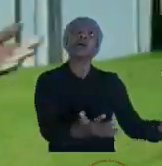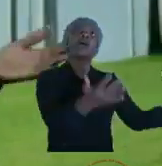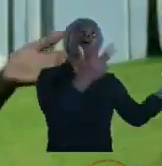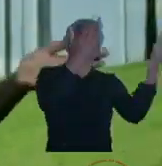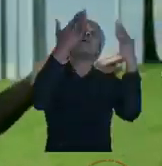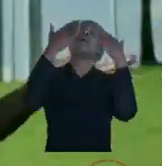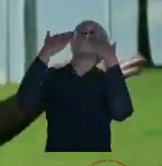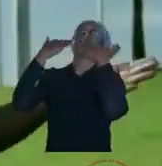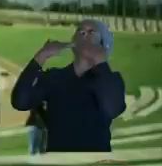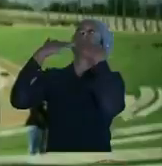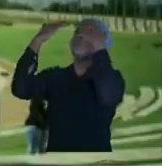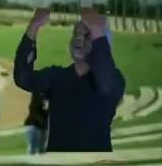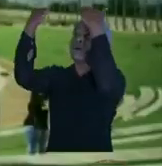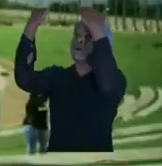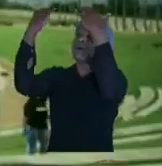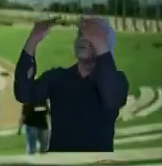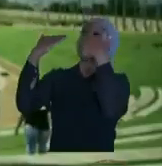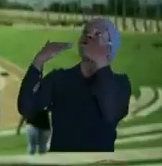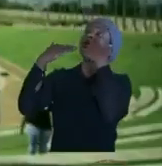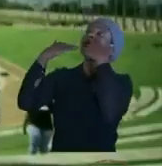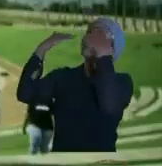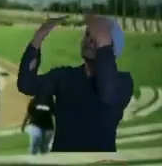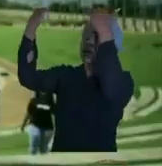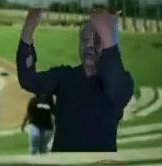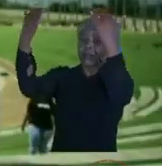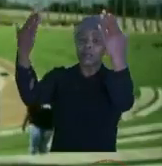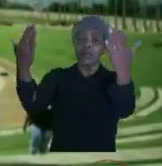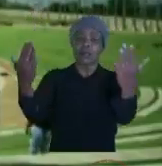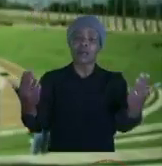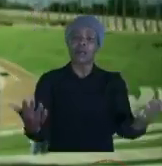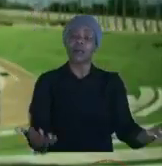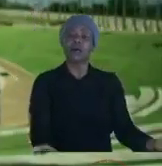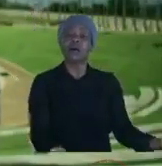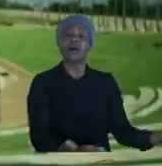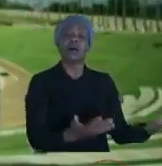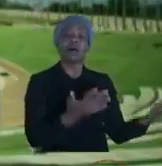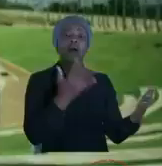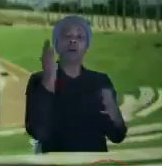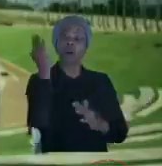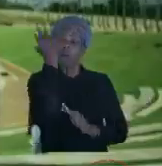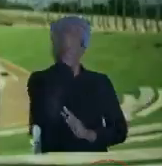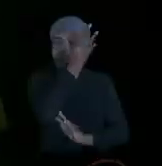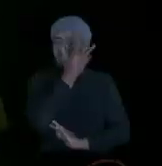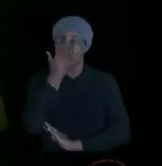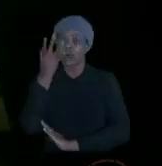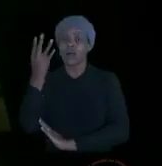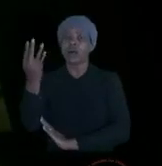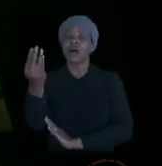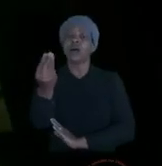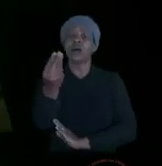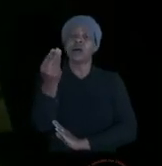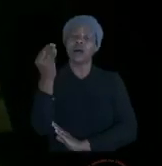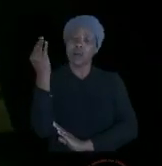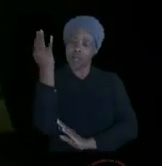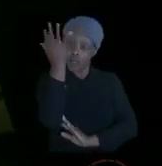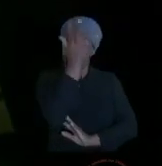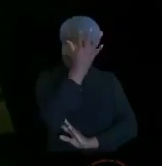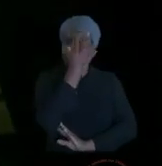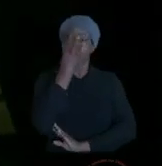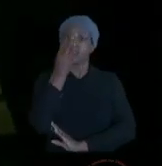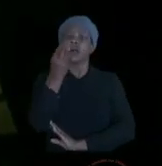Siyabulela tata. Teaching us not to forget, not to forgive.